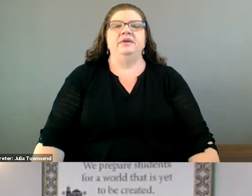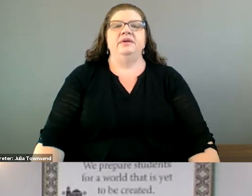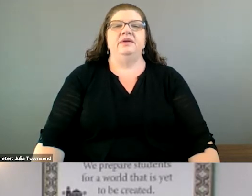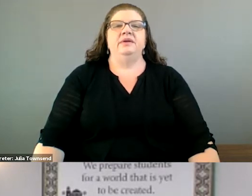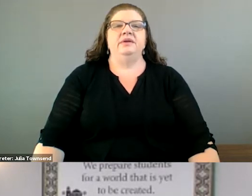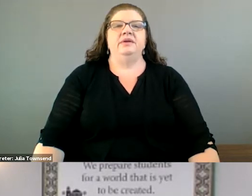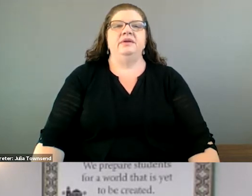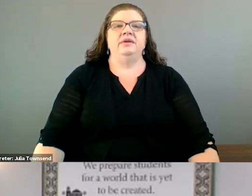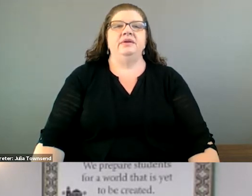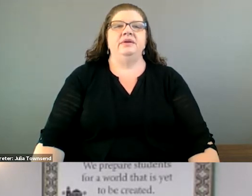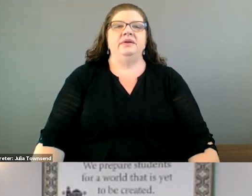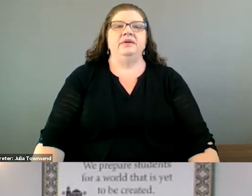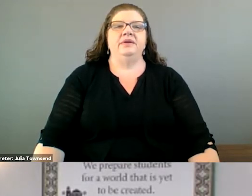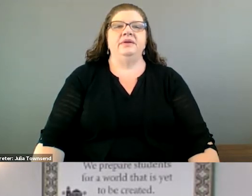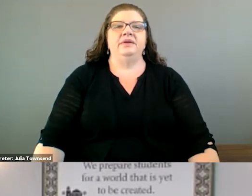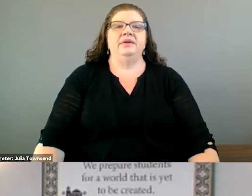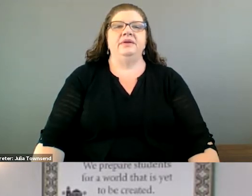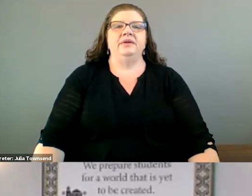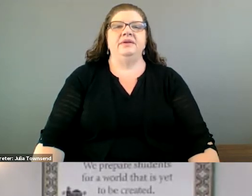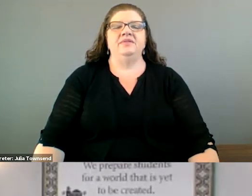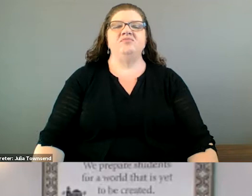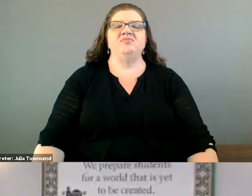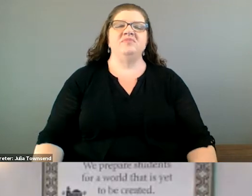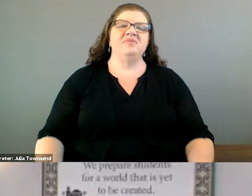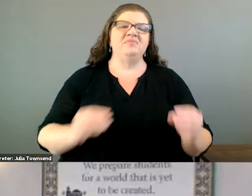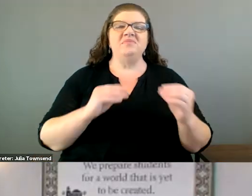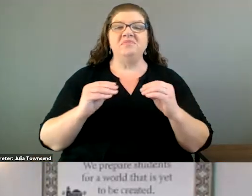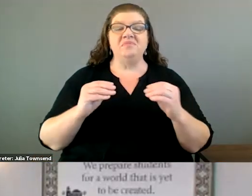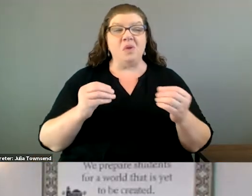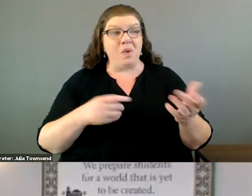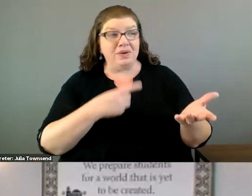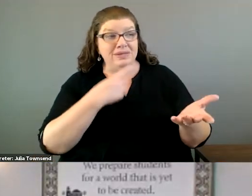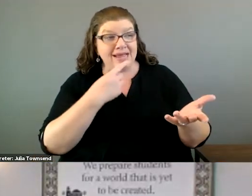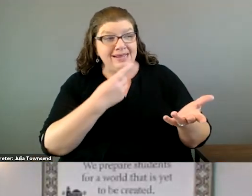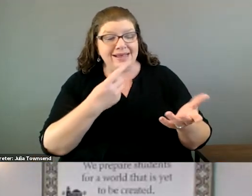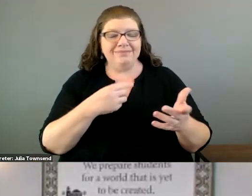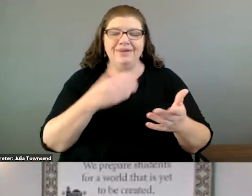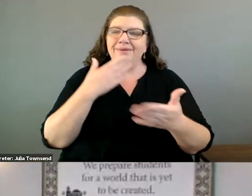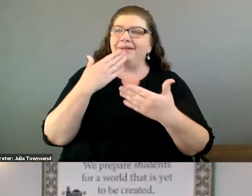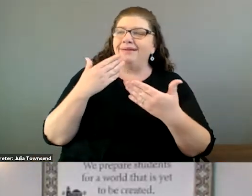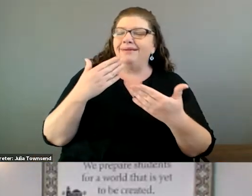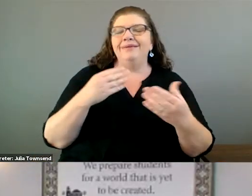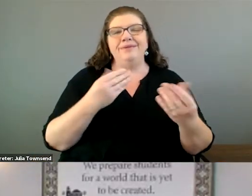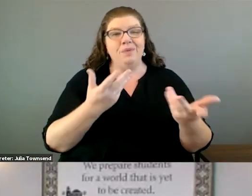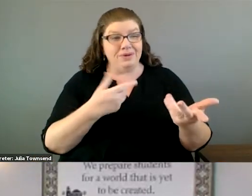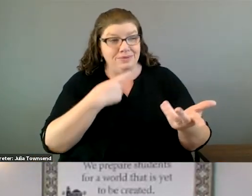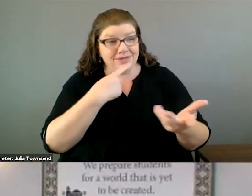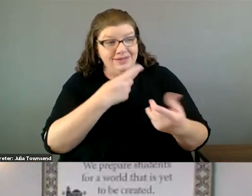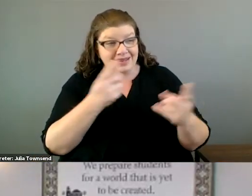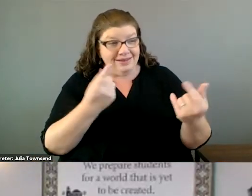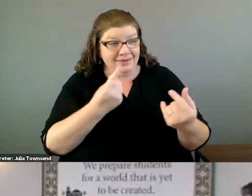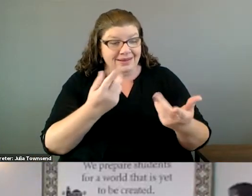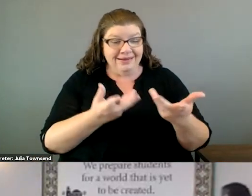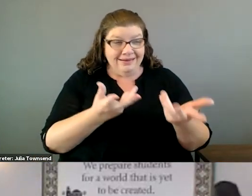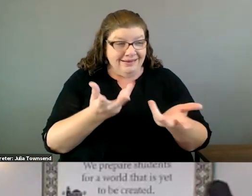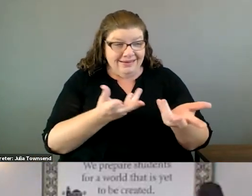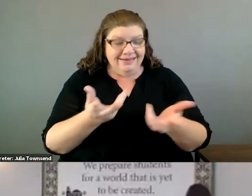Thank you, everyone. Much appreciated. You want to say something in the words, podium or